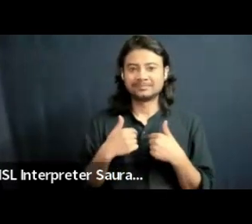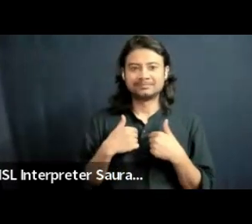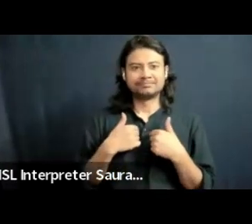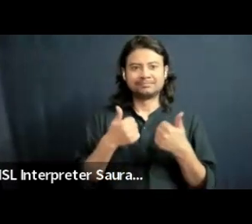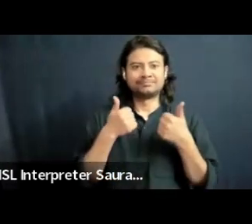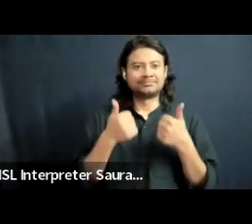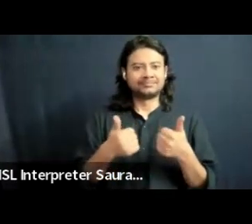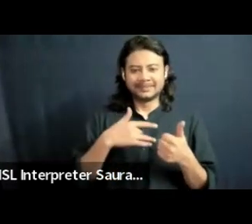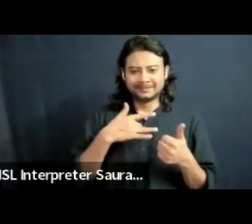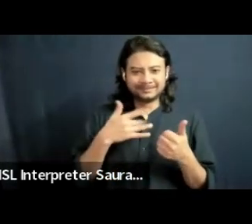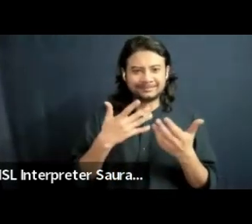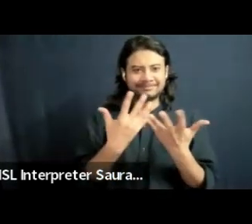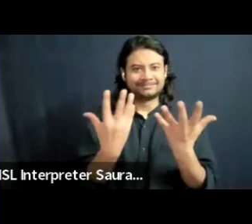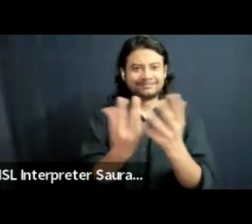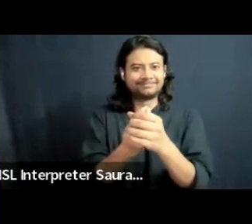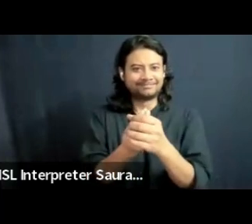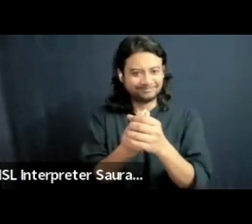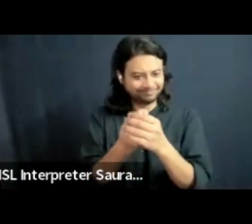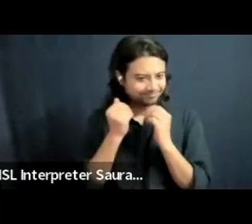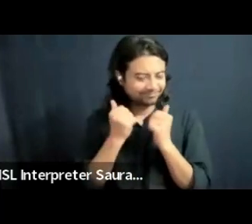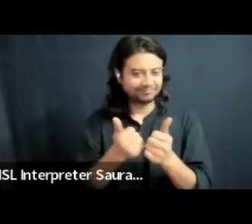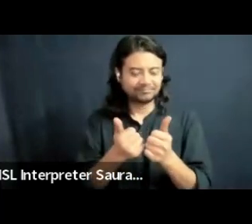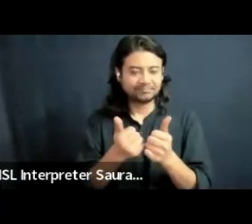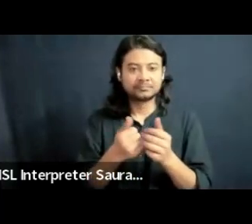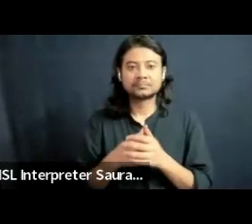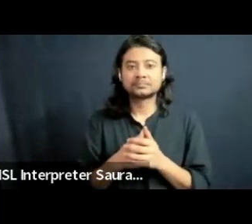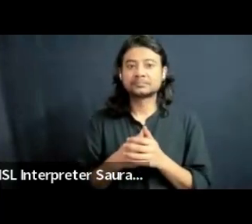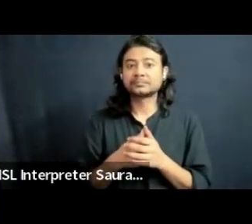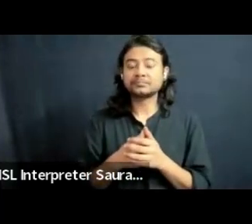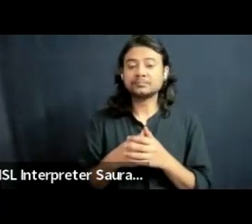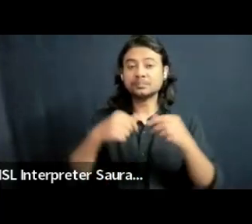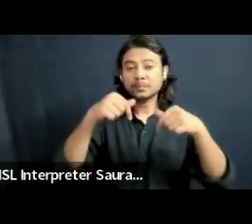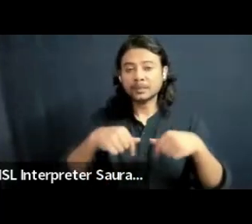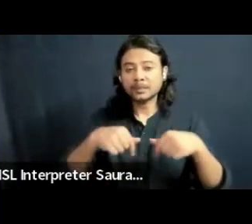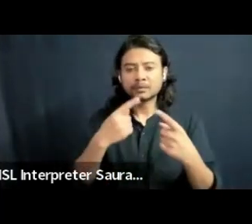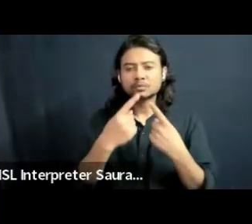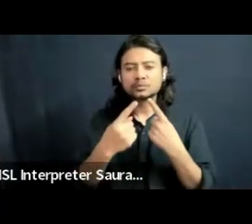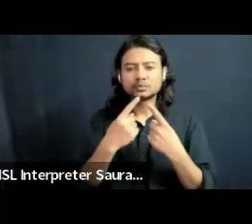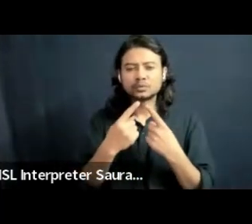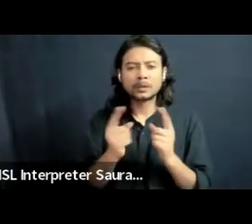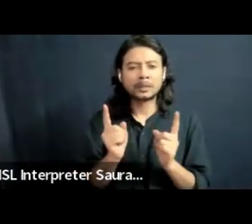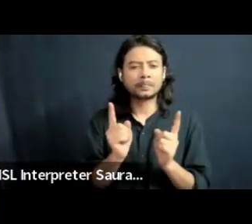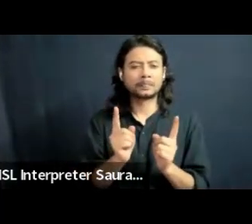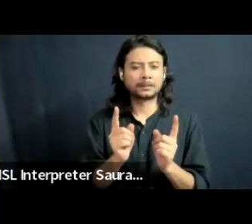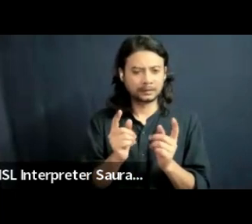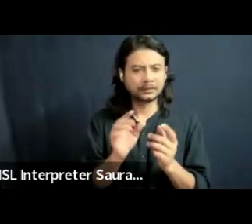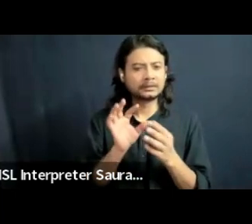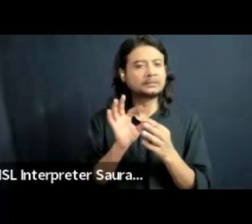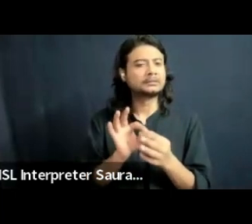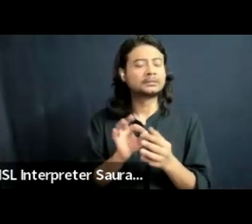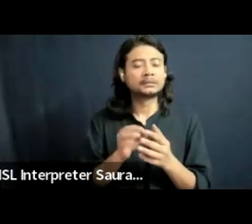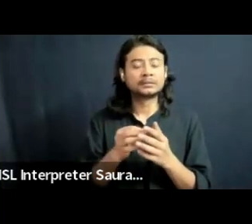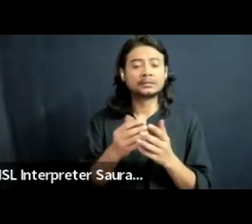today. I'm going to just talk a little bit about, you know, since I started working